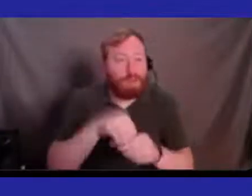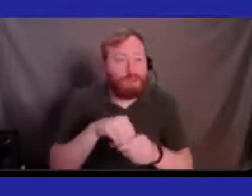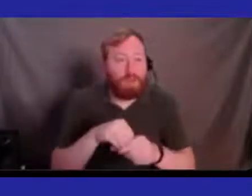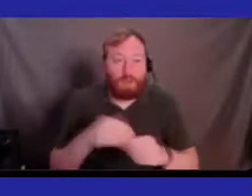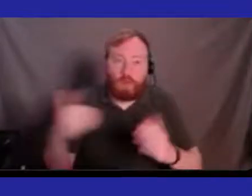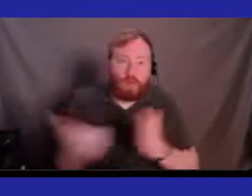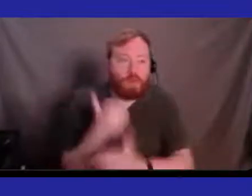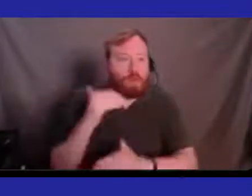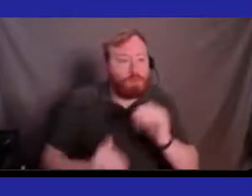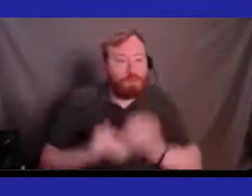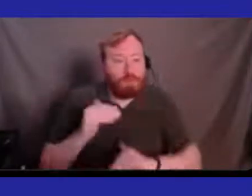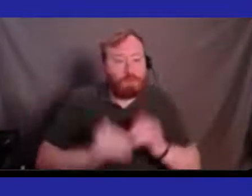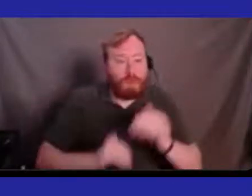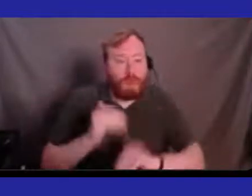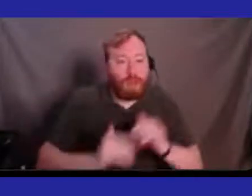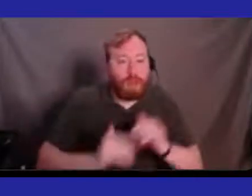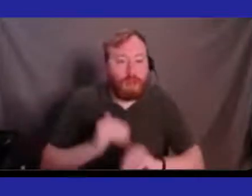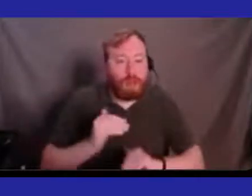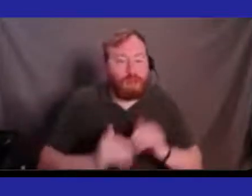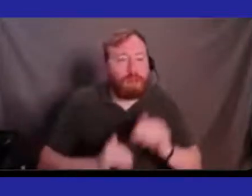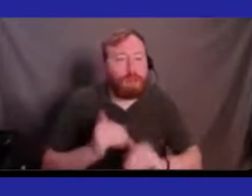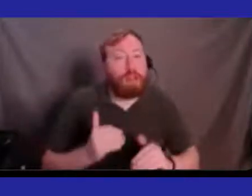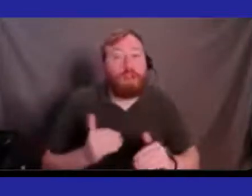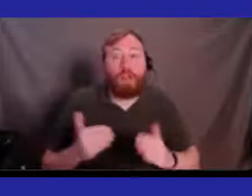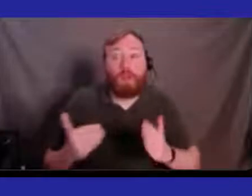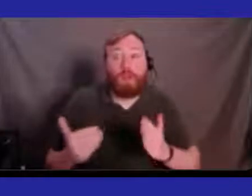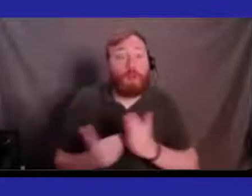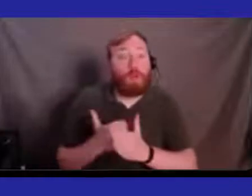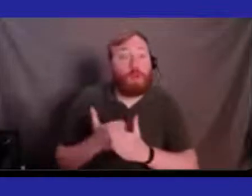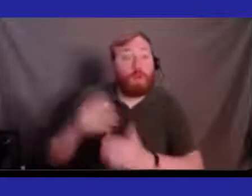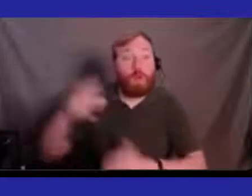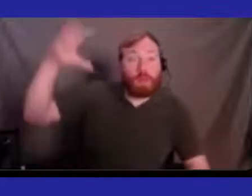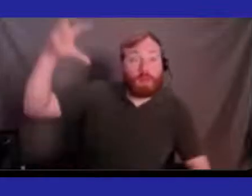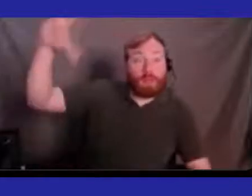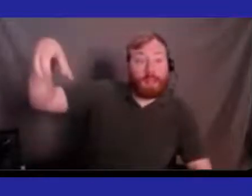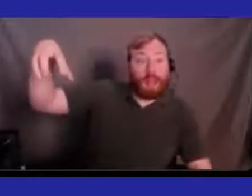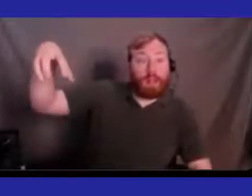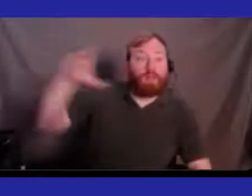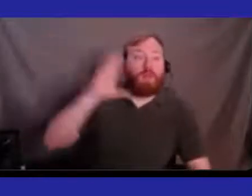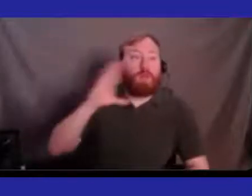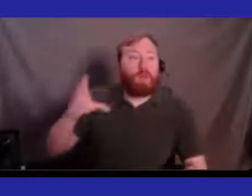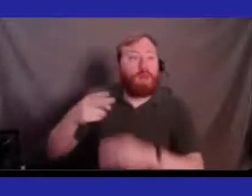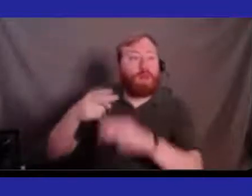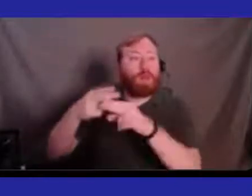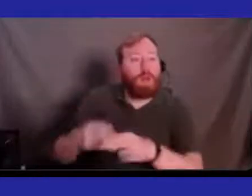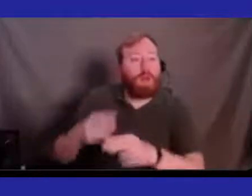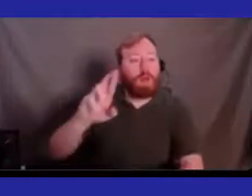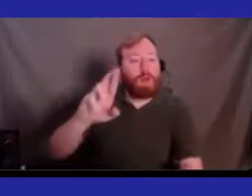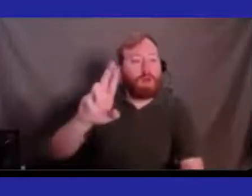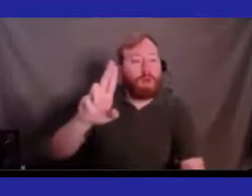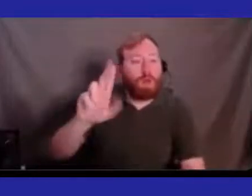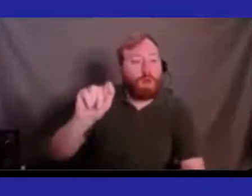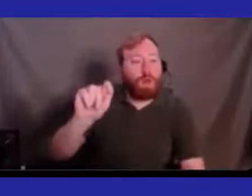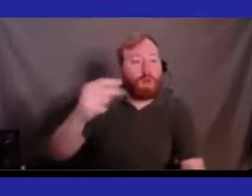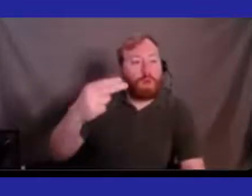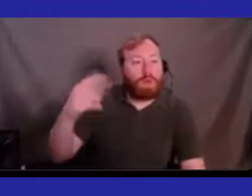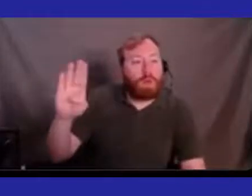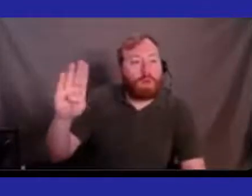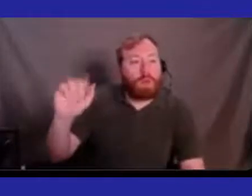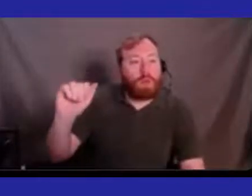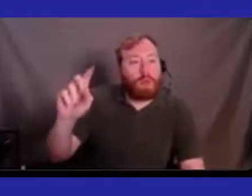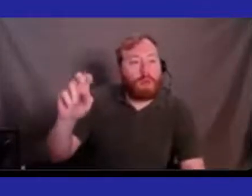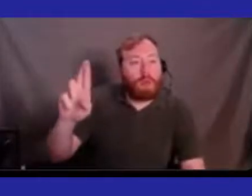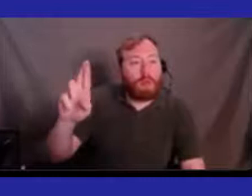the existing tower building will be named the Ruth Bader Ginsburg Hospital after the